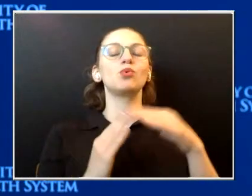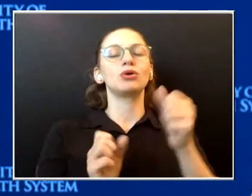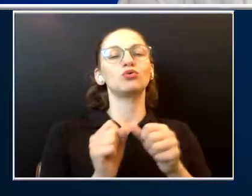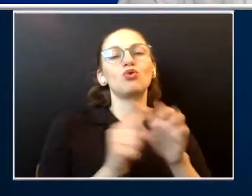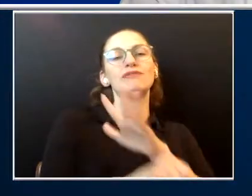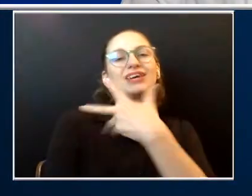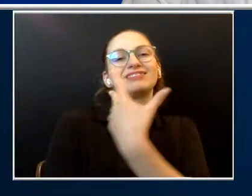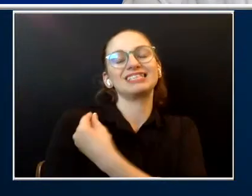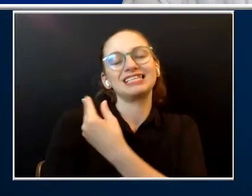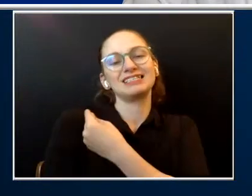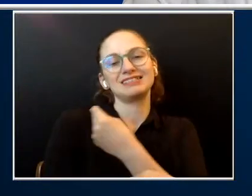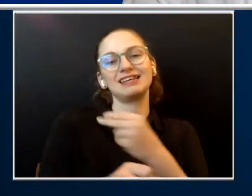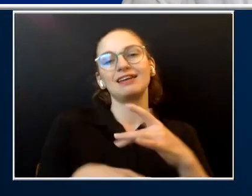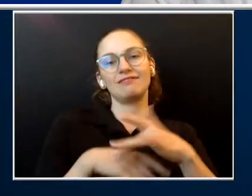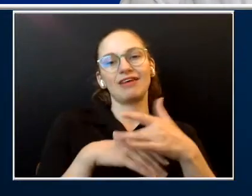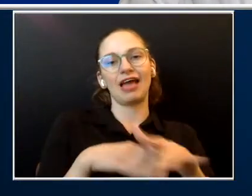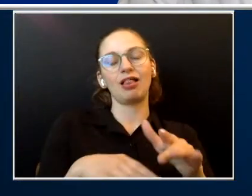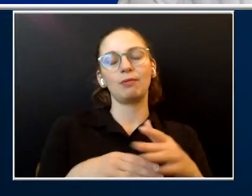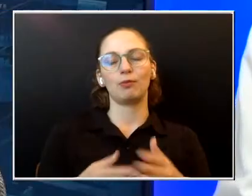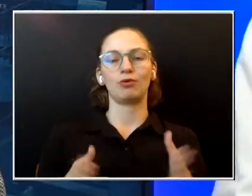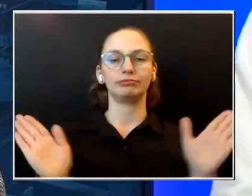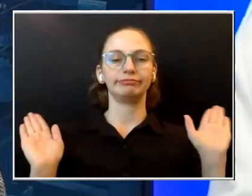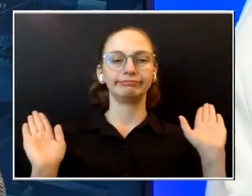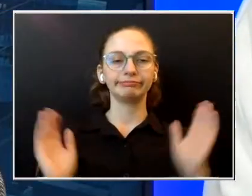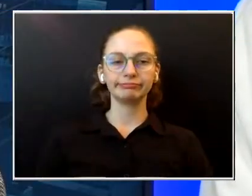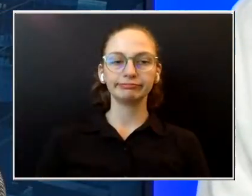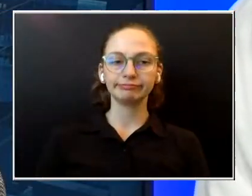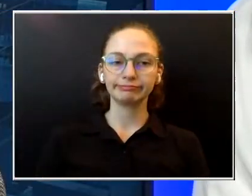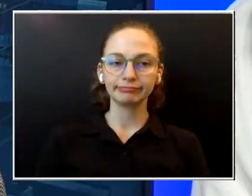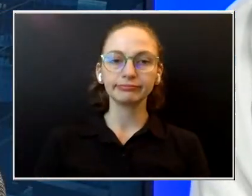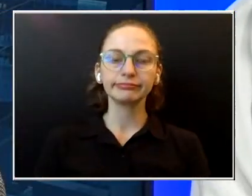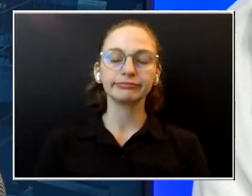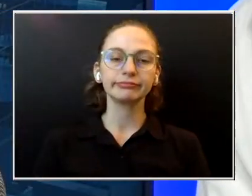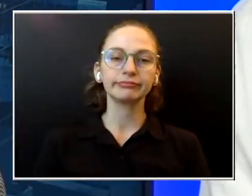well. We talk a lot on this program about the impact